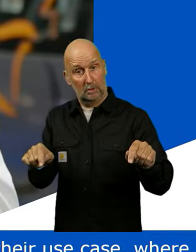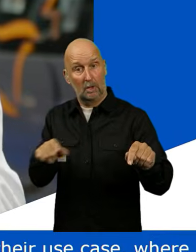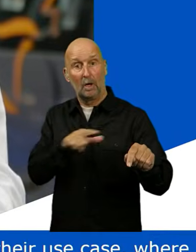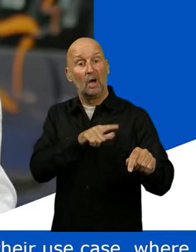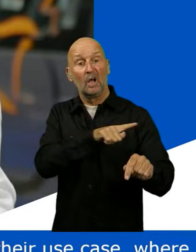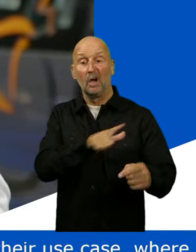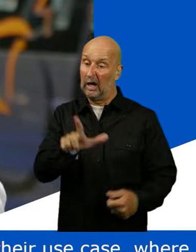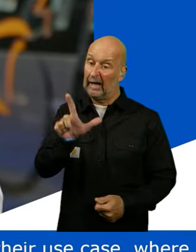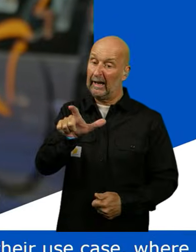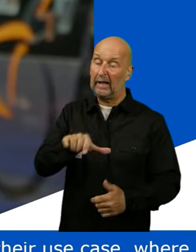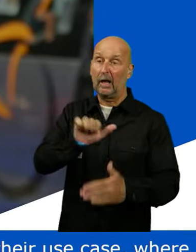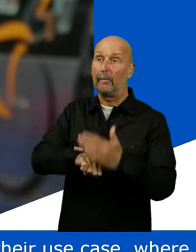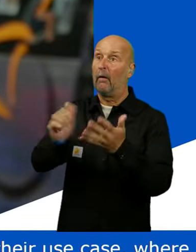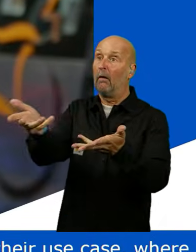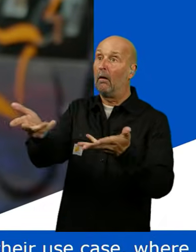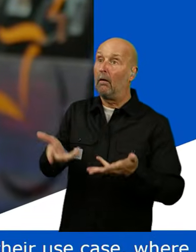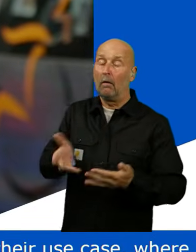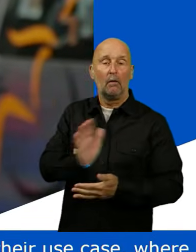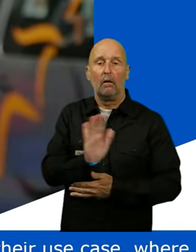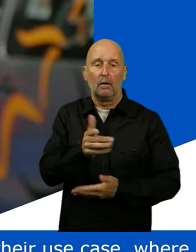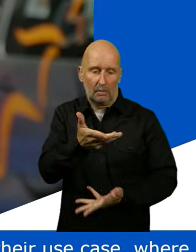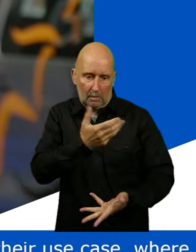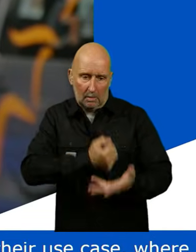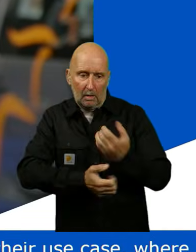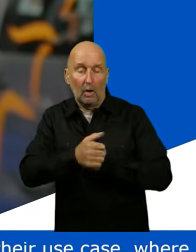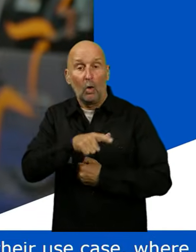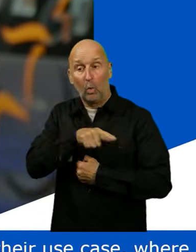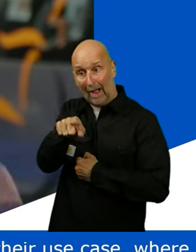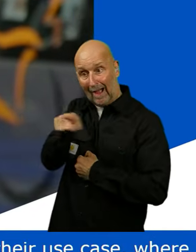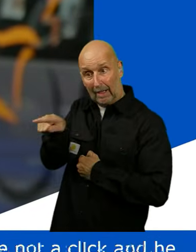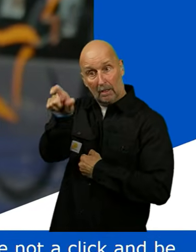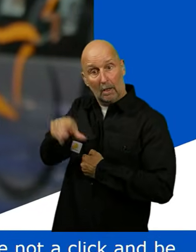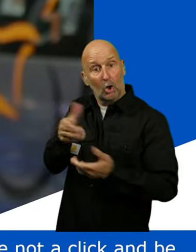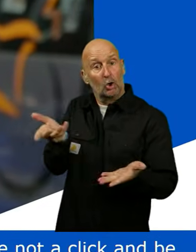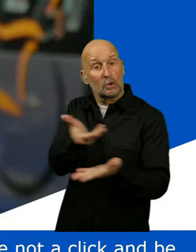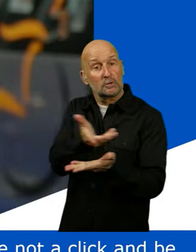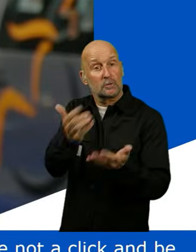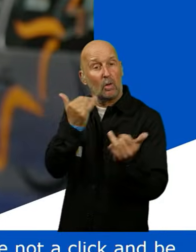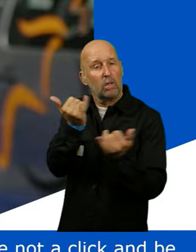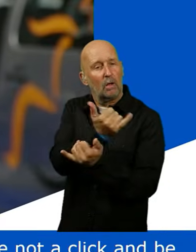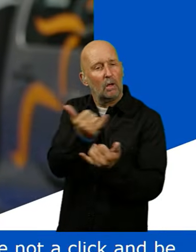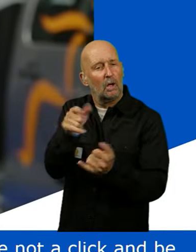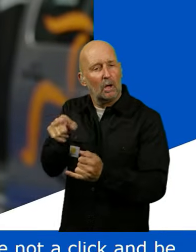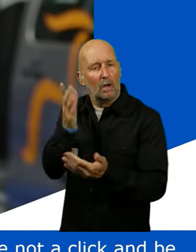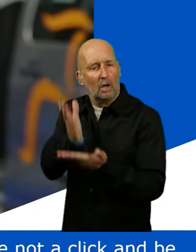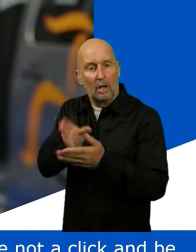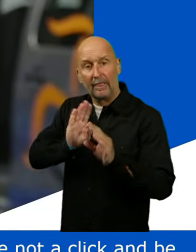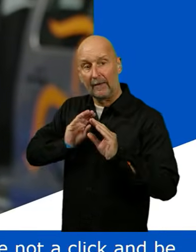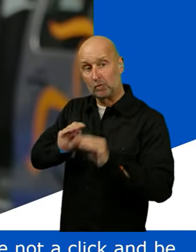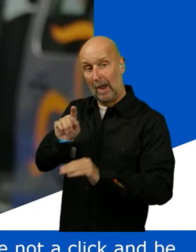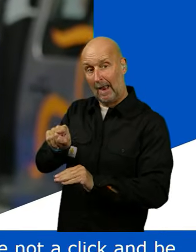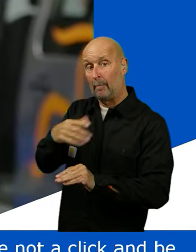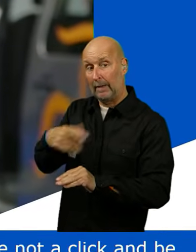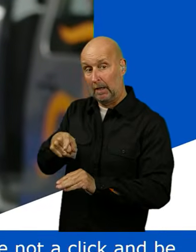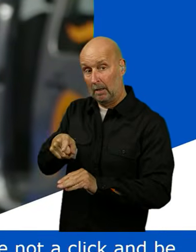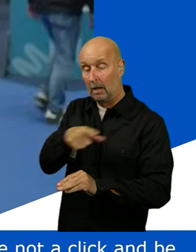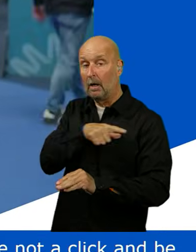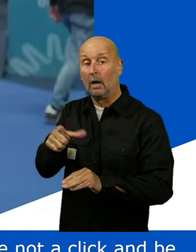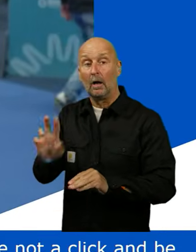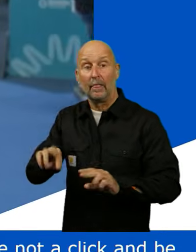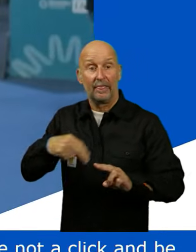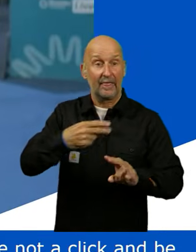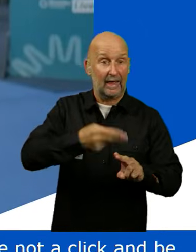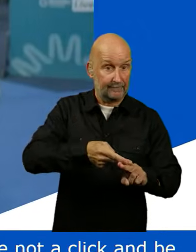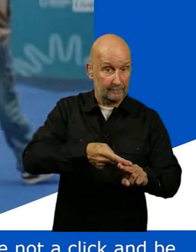and buy company. It's all about getting one of our trained consultants to talk to them on the phone initially, and then we have someone that goes and visits them.